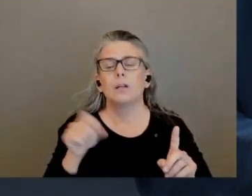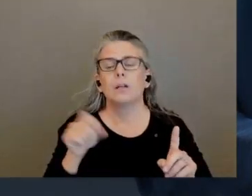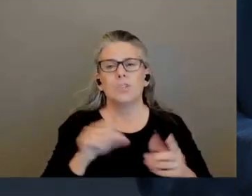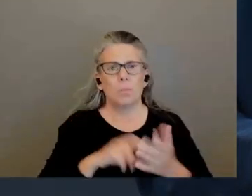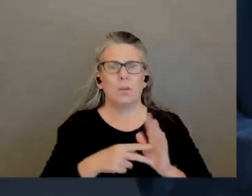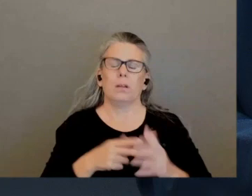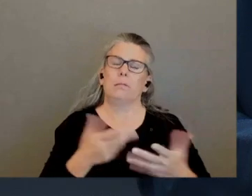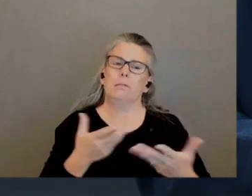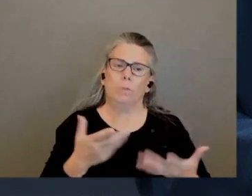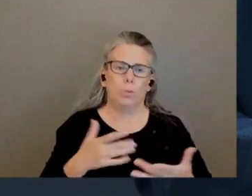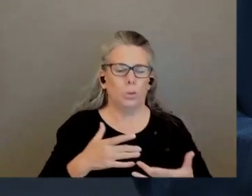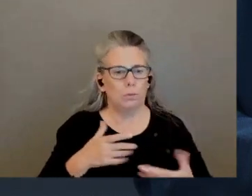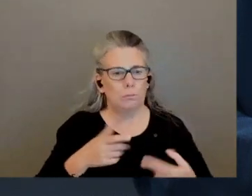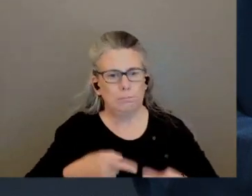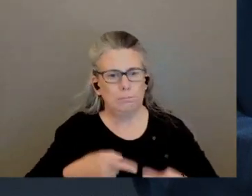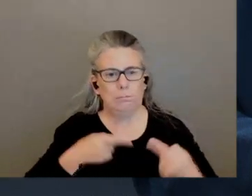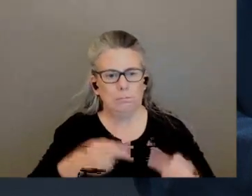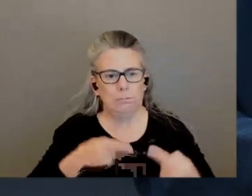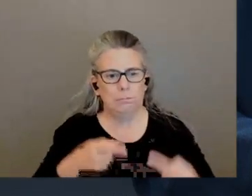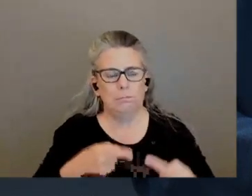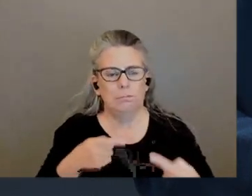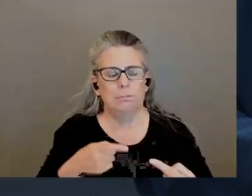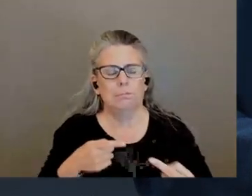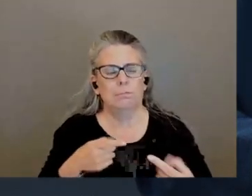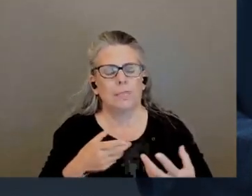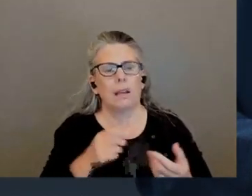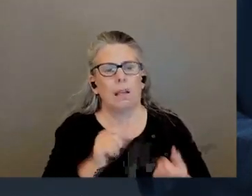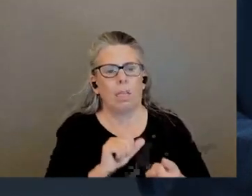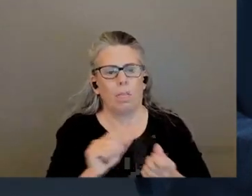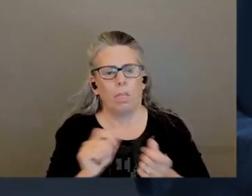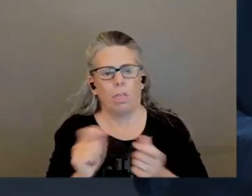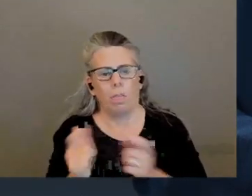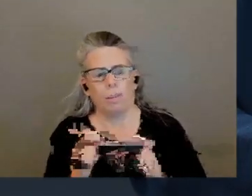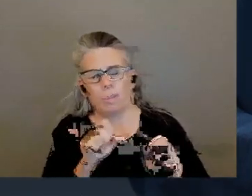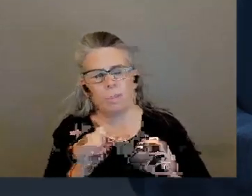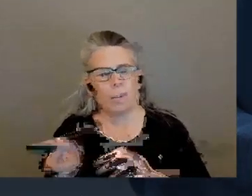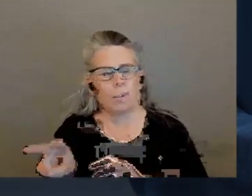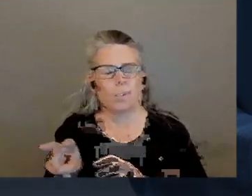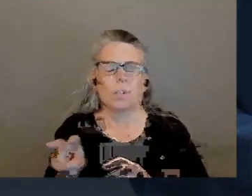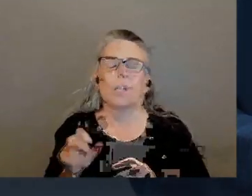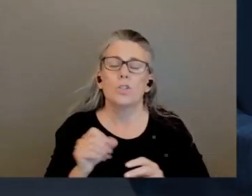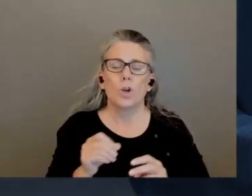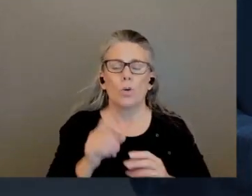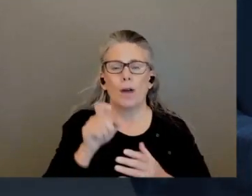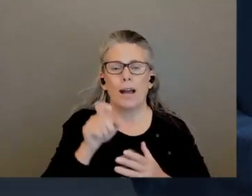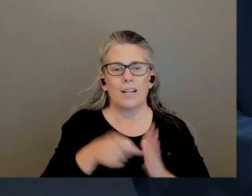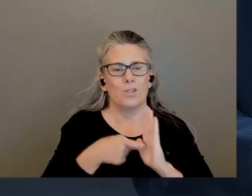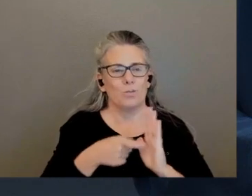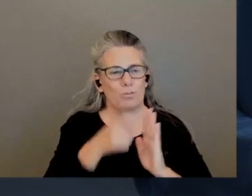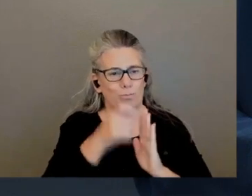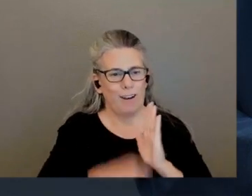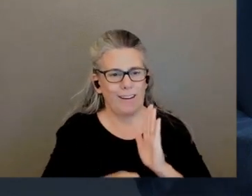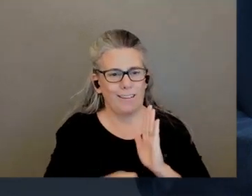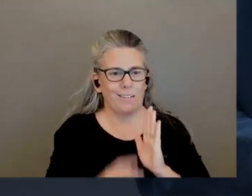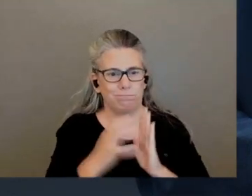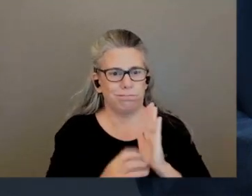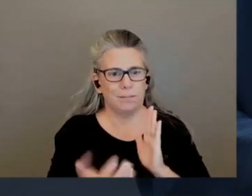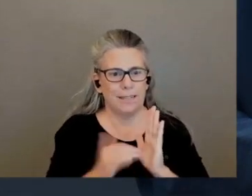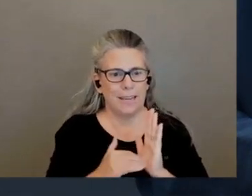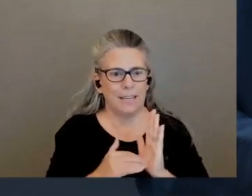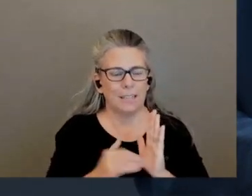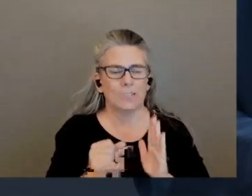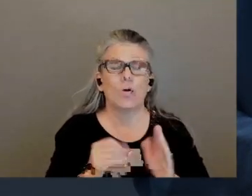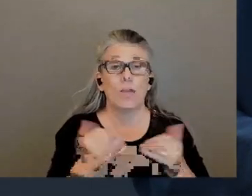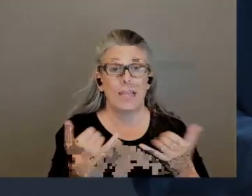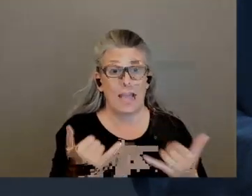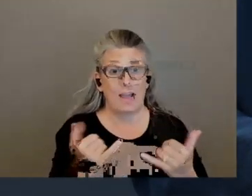to rewrite significant chunks of the application. When moving from Linux on x86 to